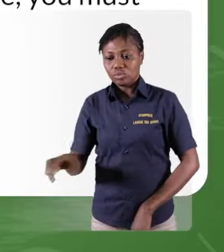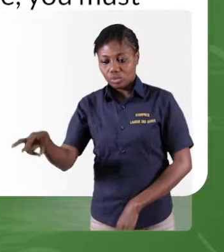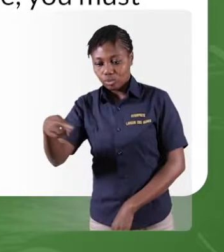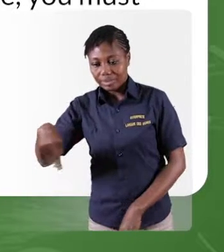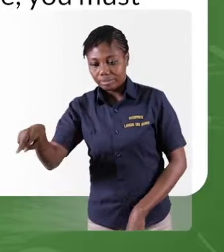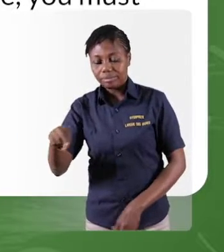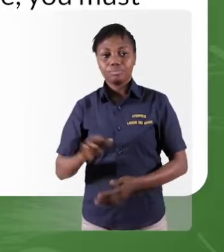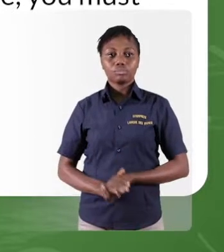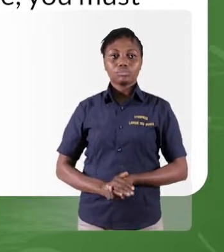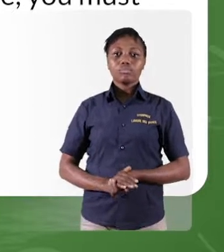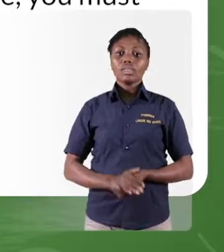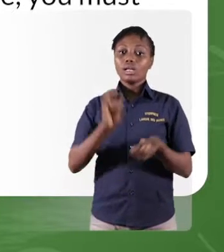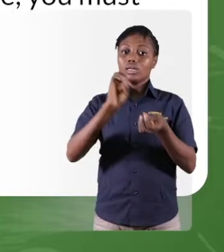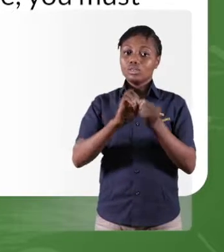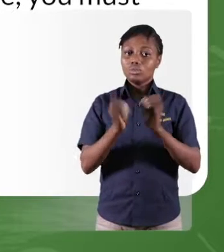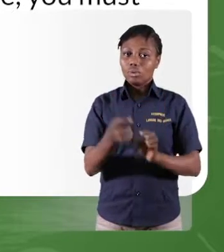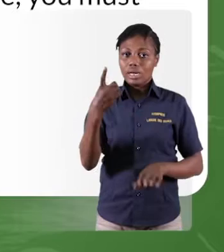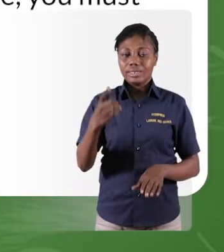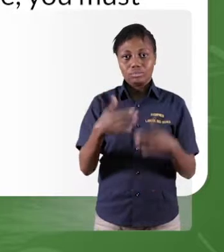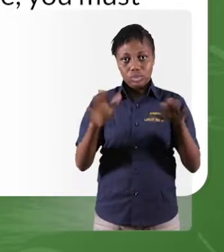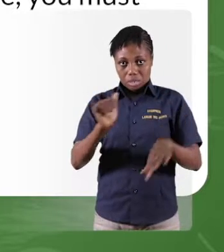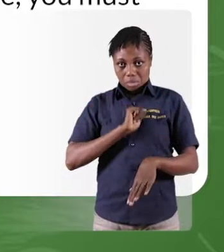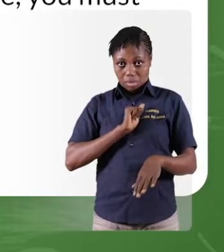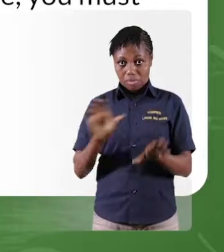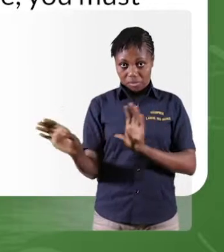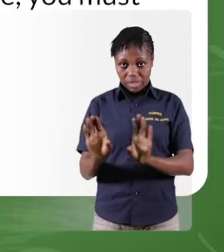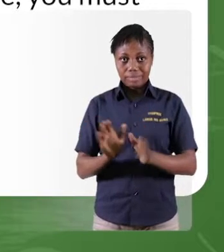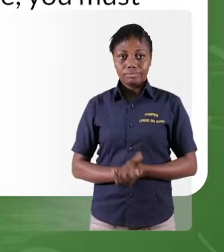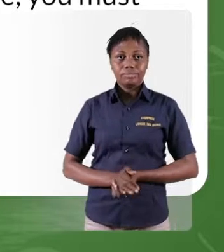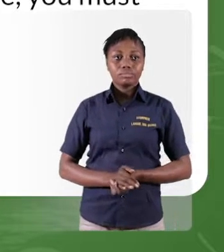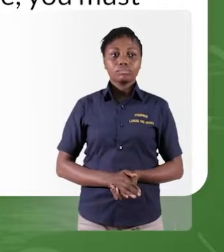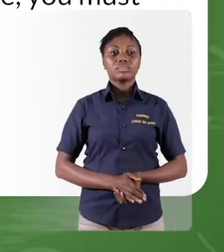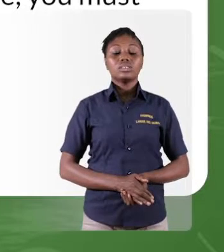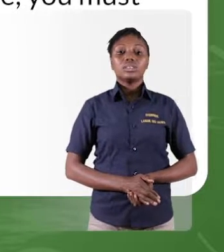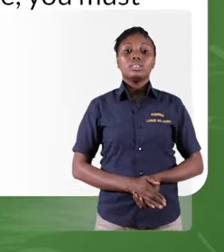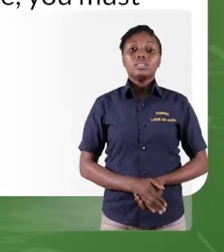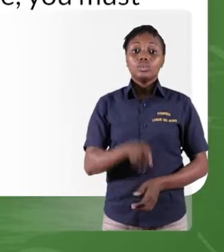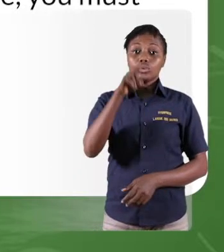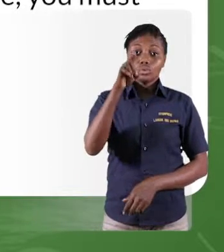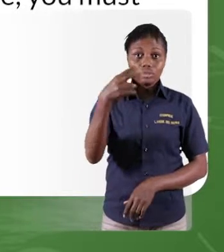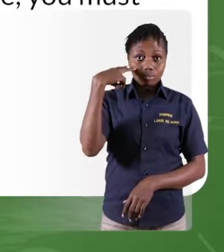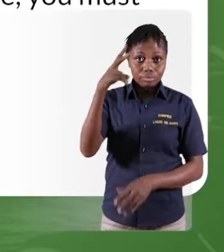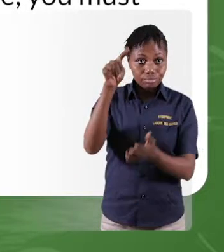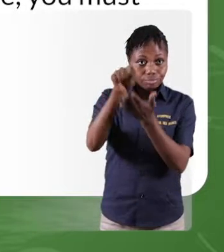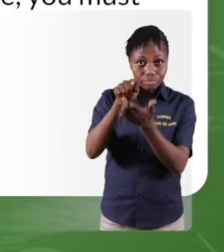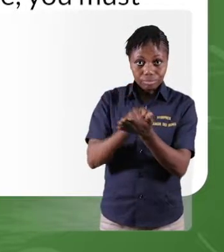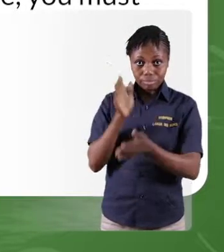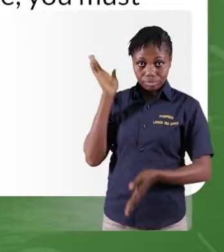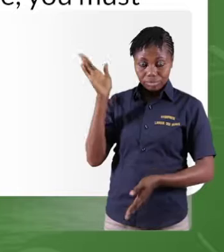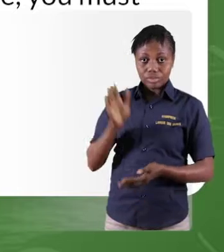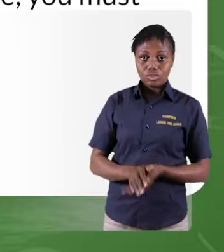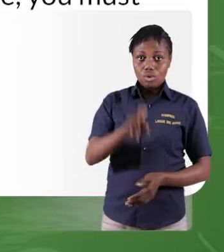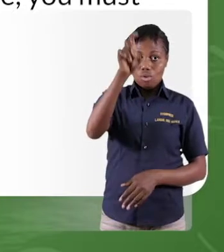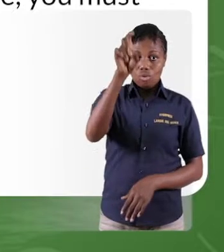an example, it is dangerous to play in the streets of Abidjan because there are many